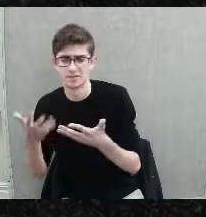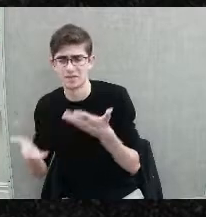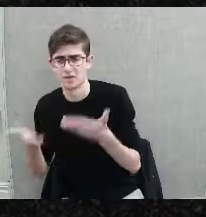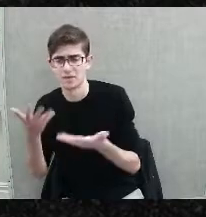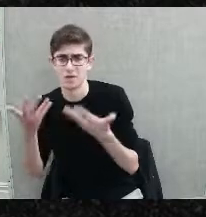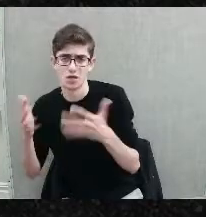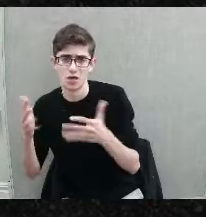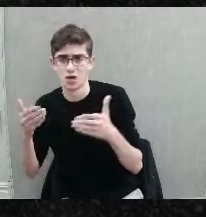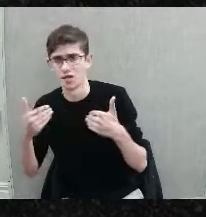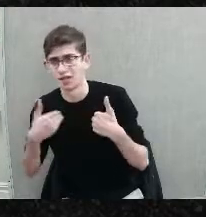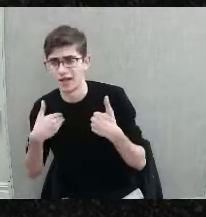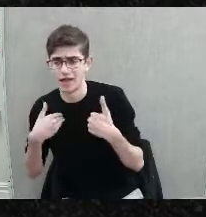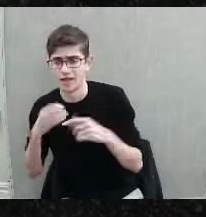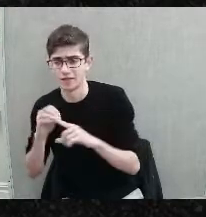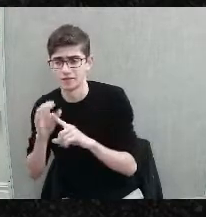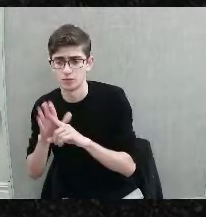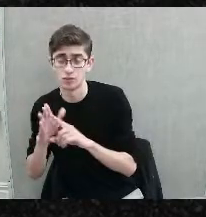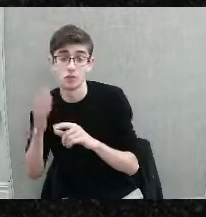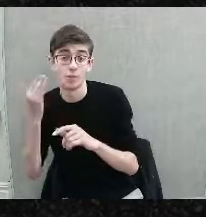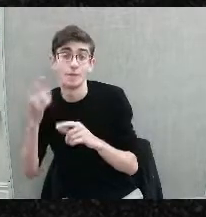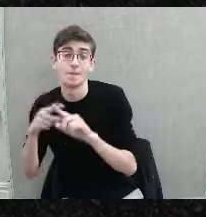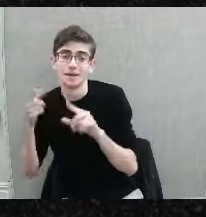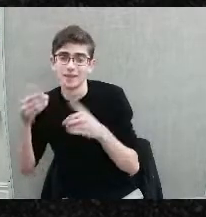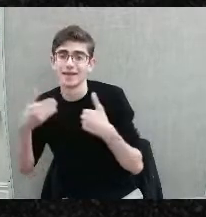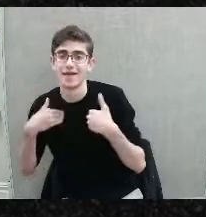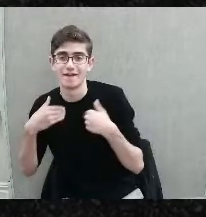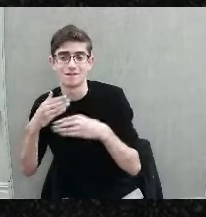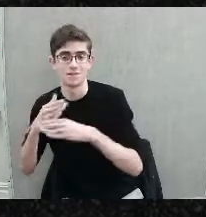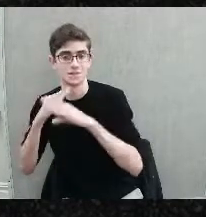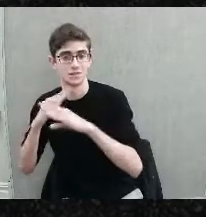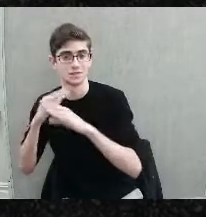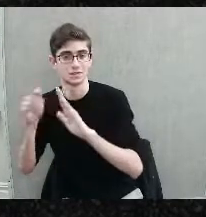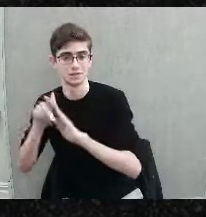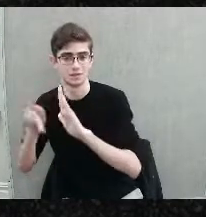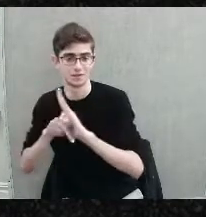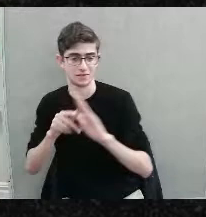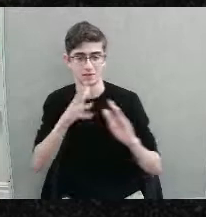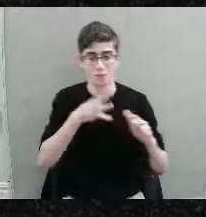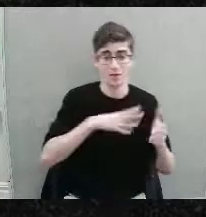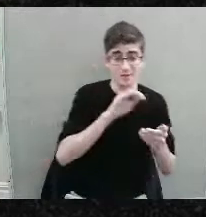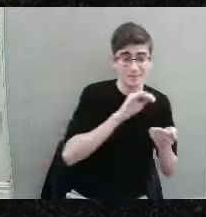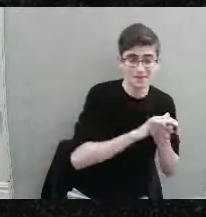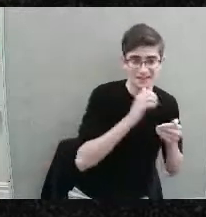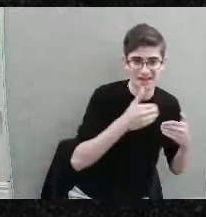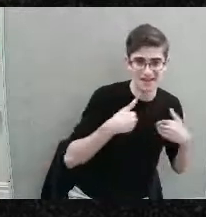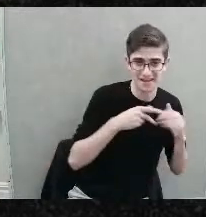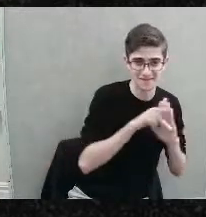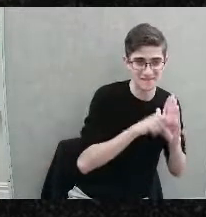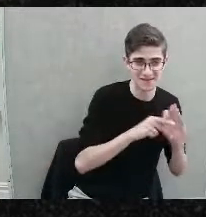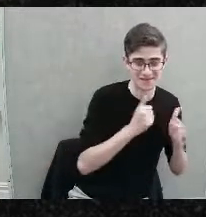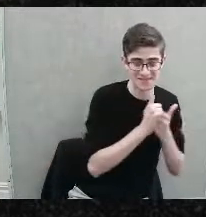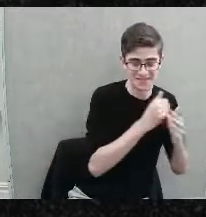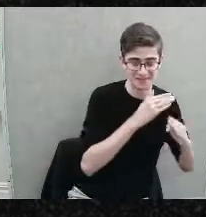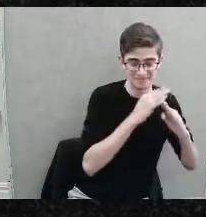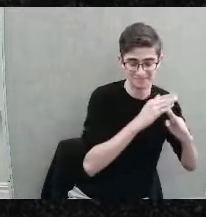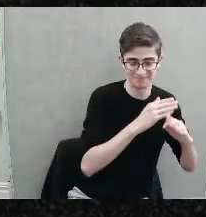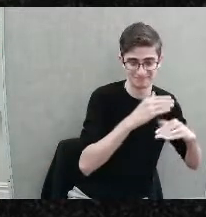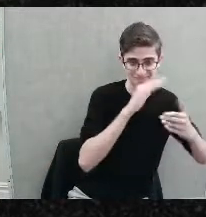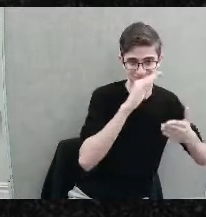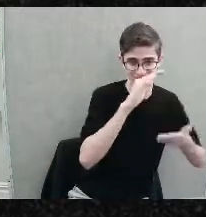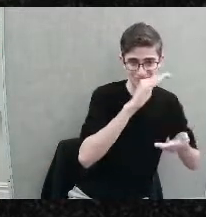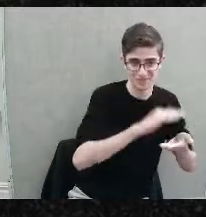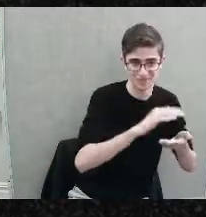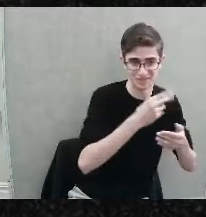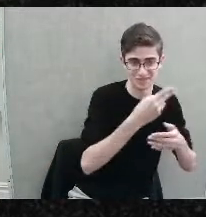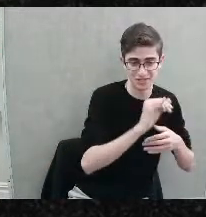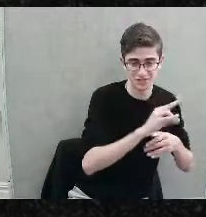in place some policies for them to have prevention. So HIV finds women usually in their